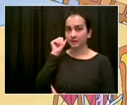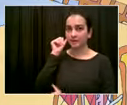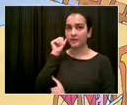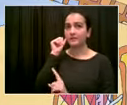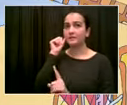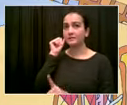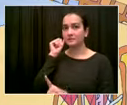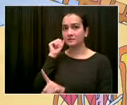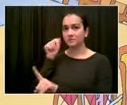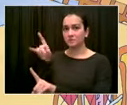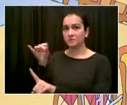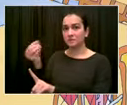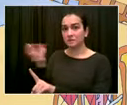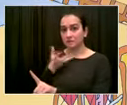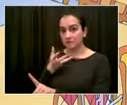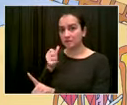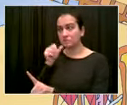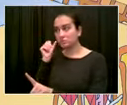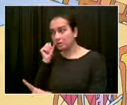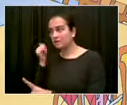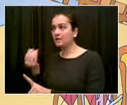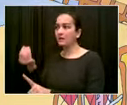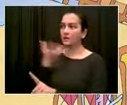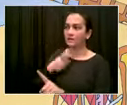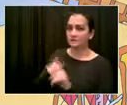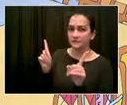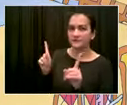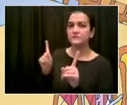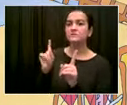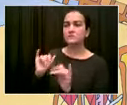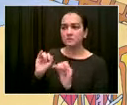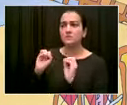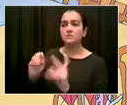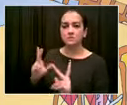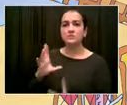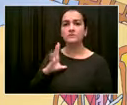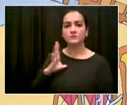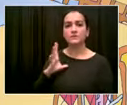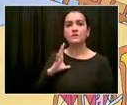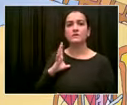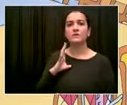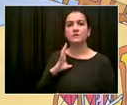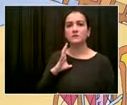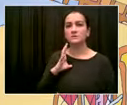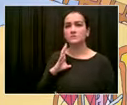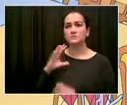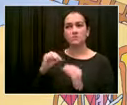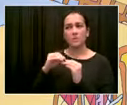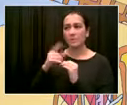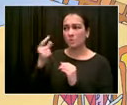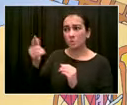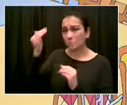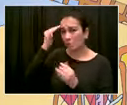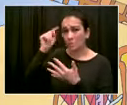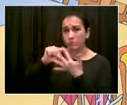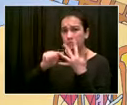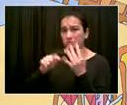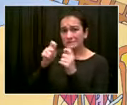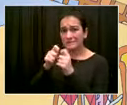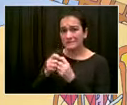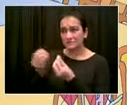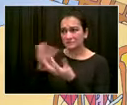member of the media helps us see something that needs to be addressed. So please give the details of who you've been talking to, where they are, to our team. We'll address